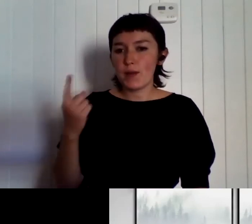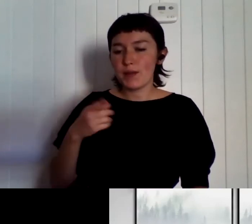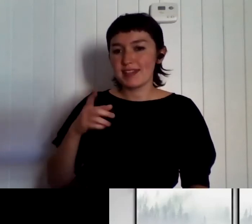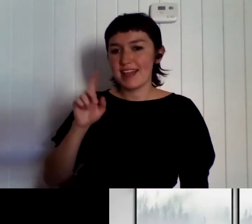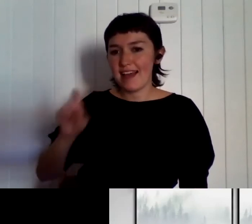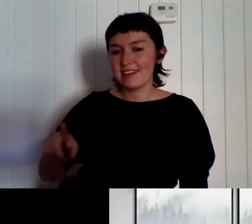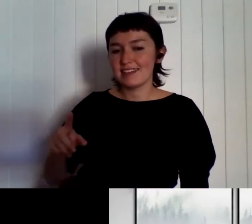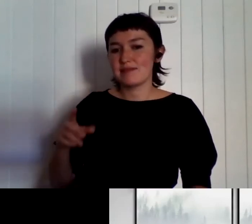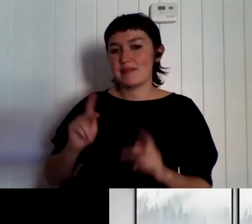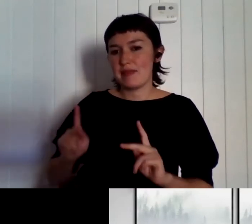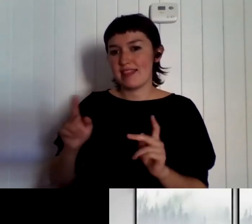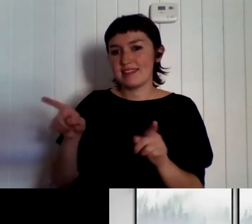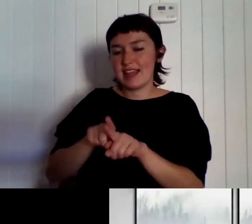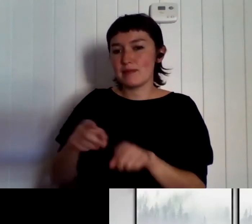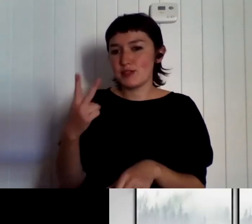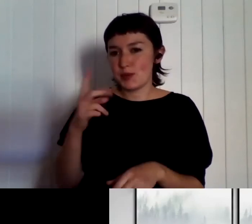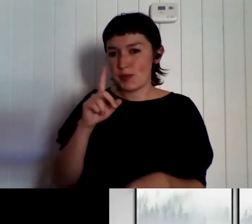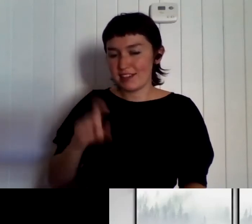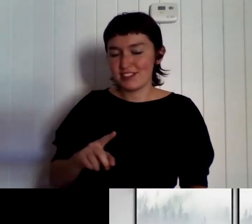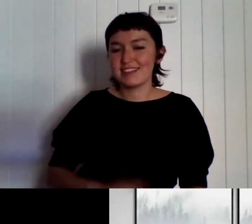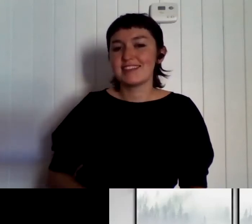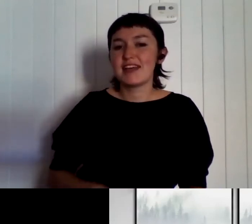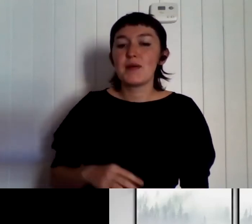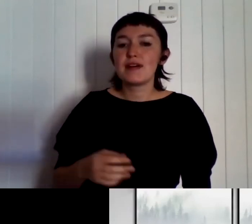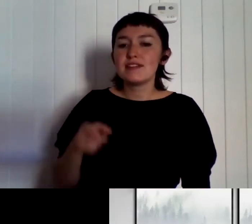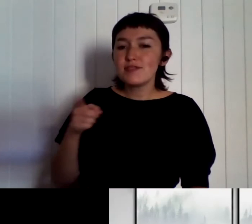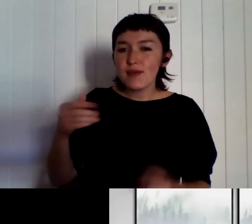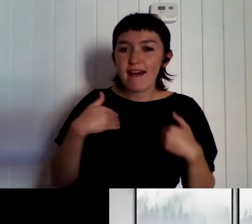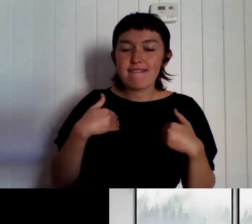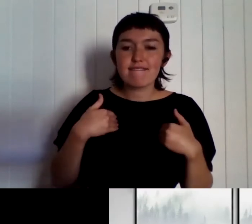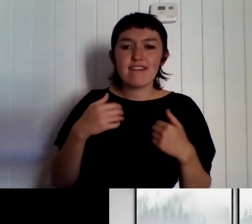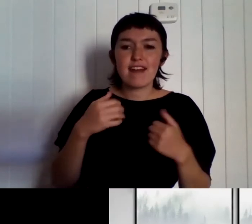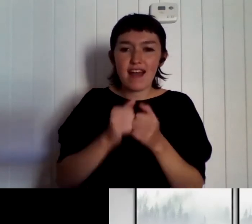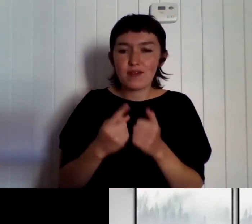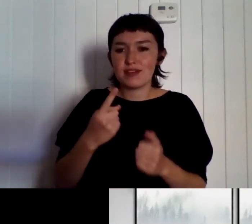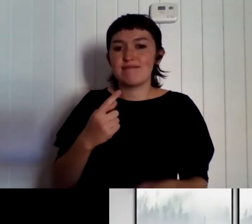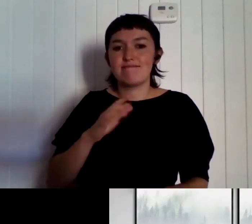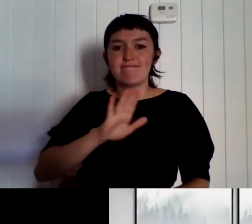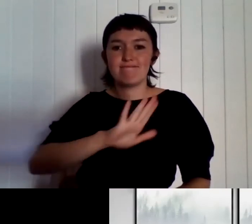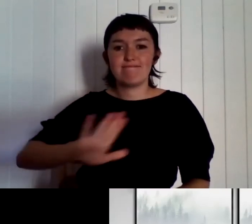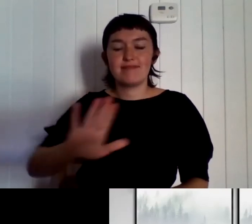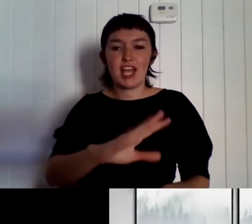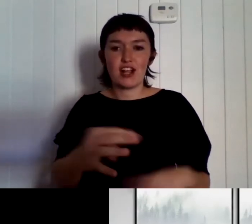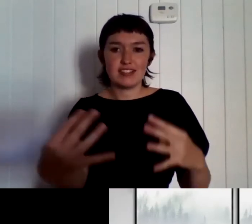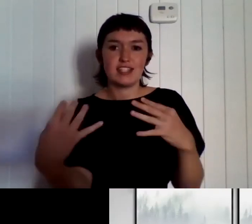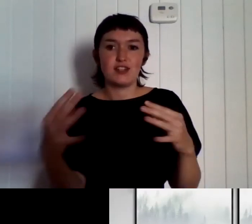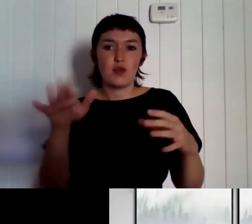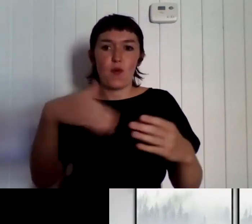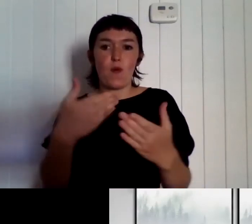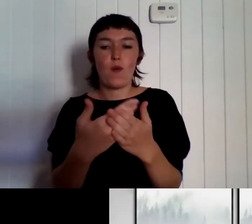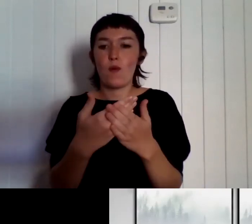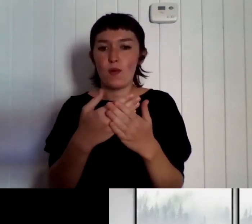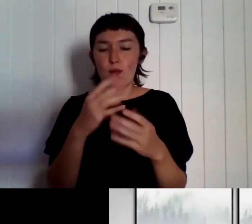session. So here they are. The first question is, you have everyone's attention, this is in this hypothetical situation, in the whole world. You can tell